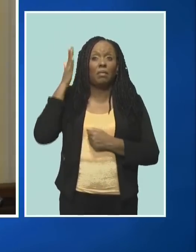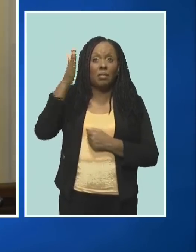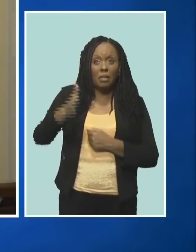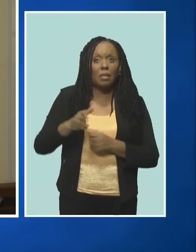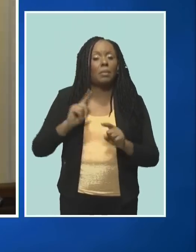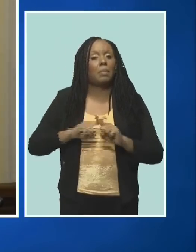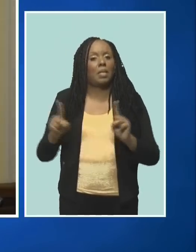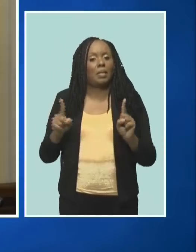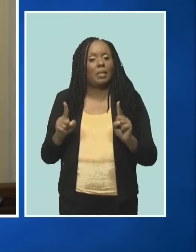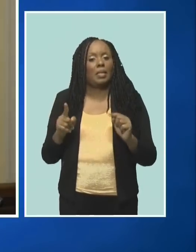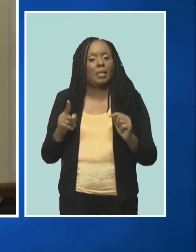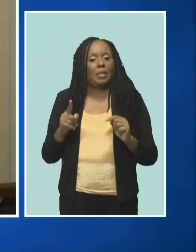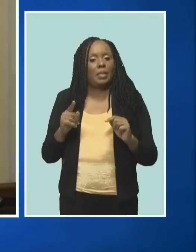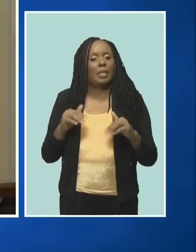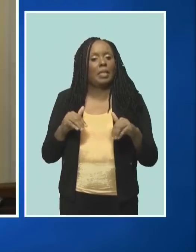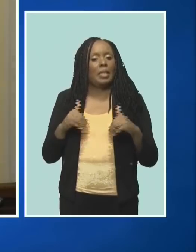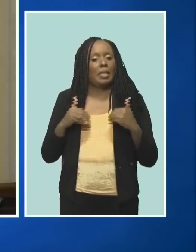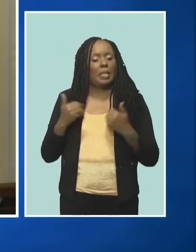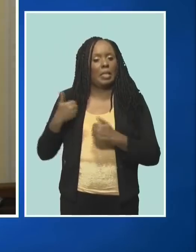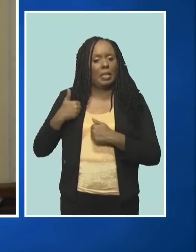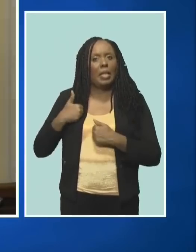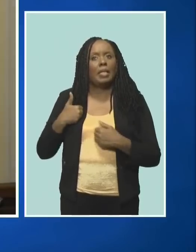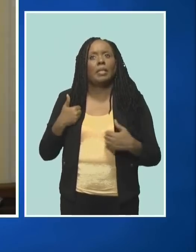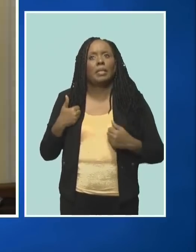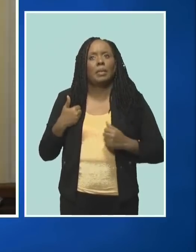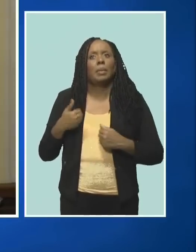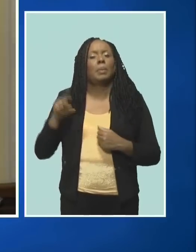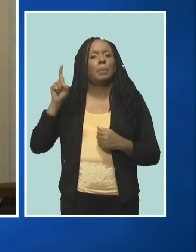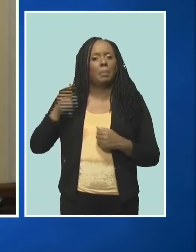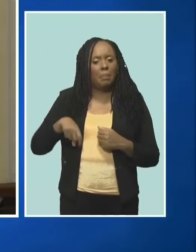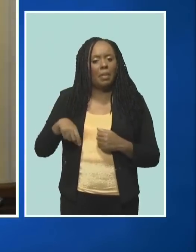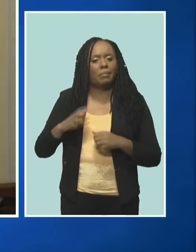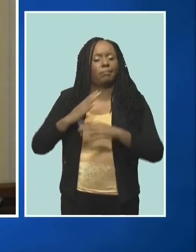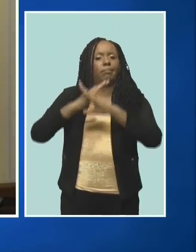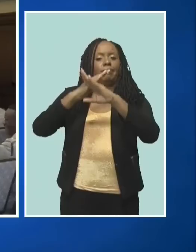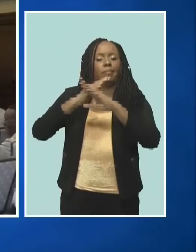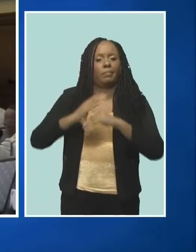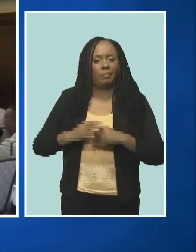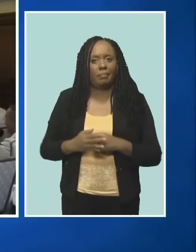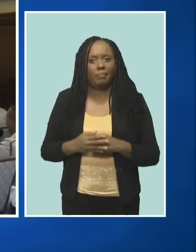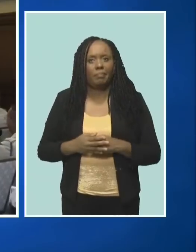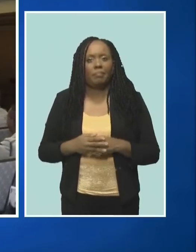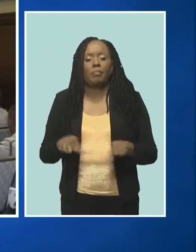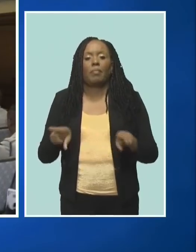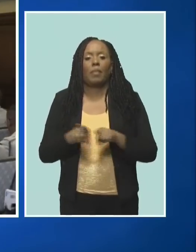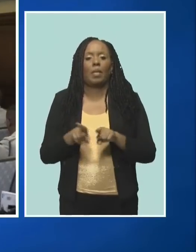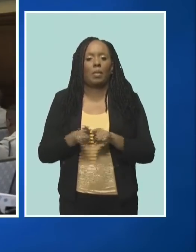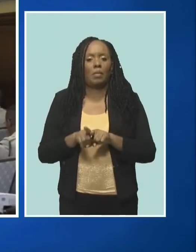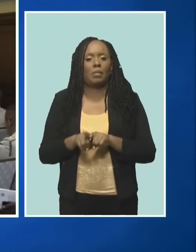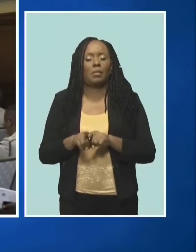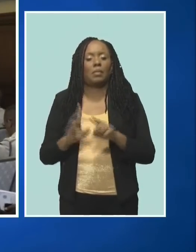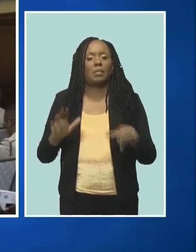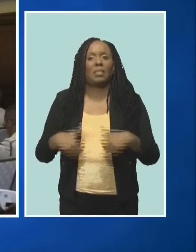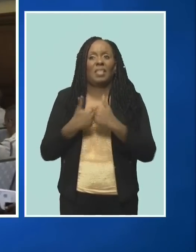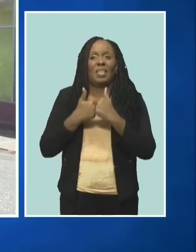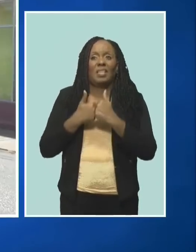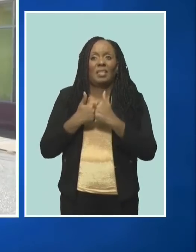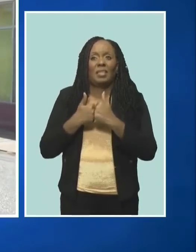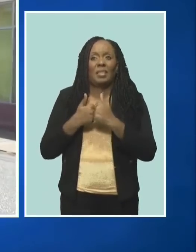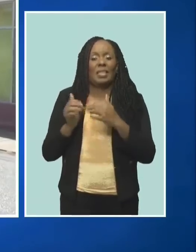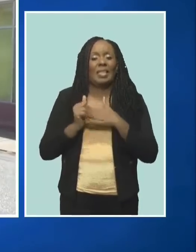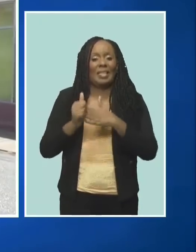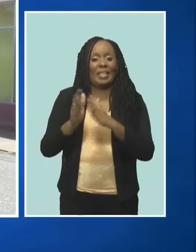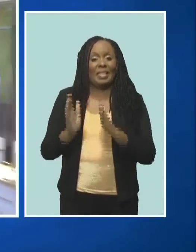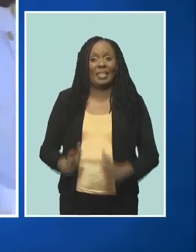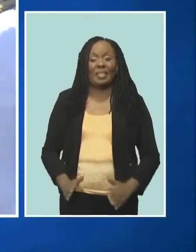movement must repel. Minister Abrams also challenges heads of regional cadet units to